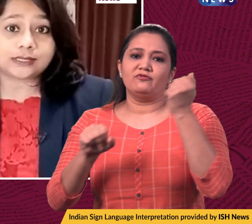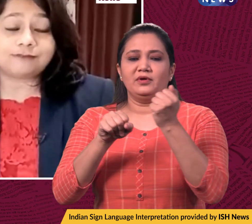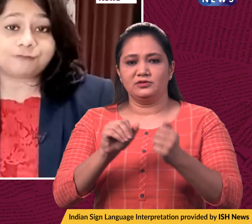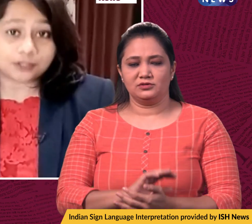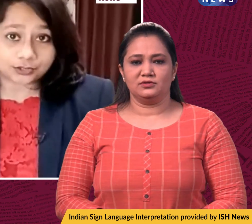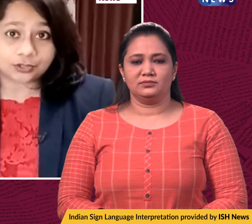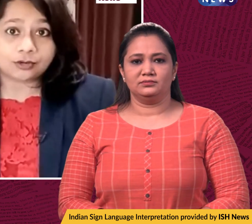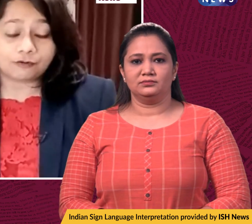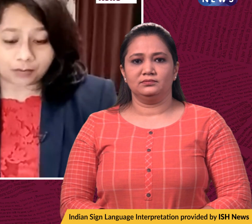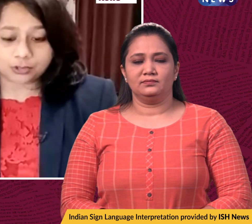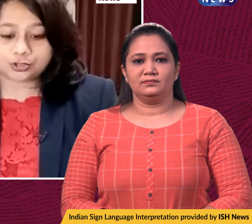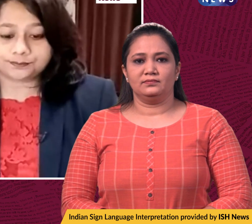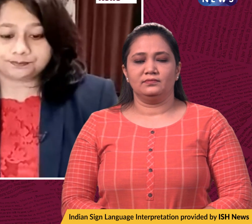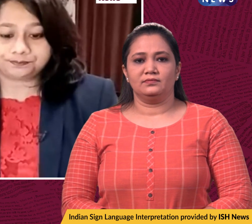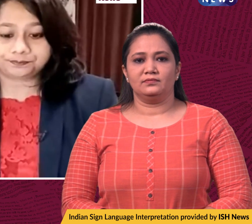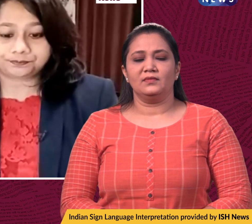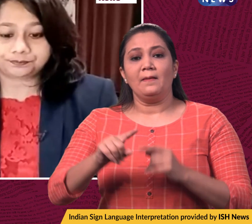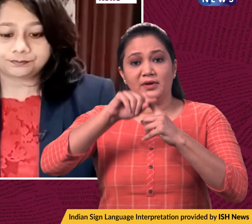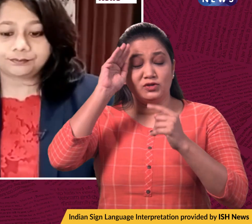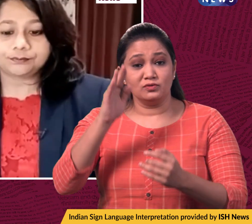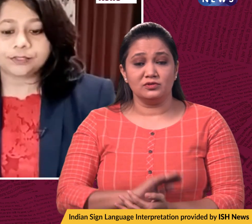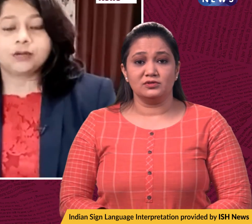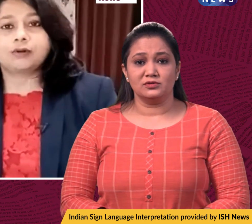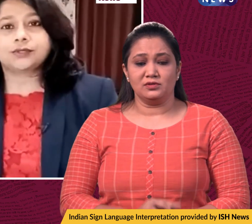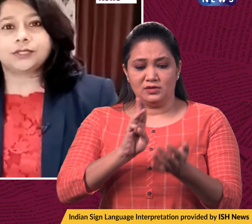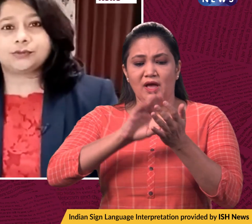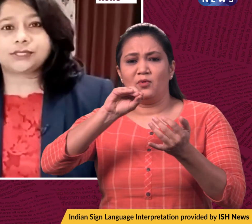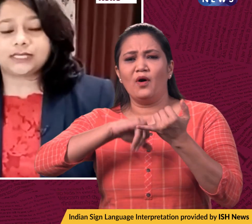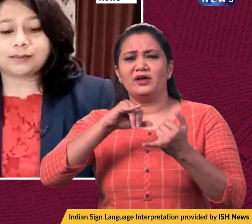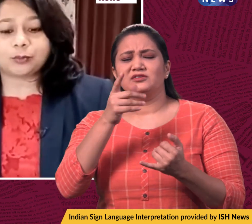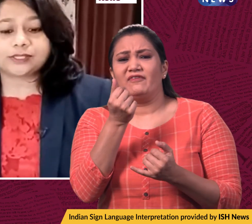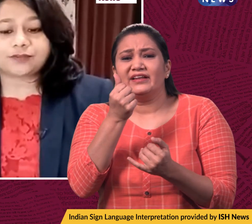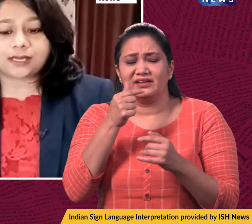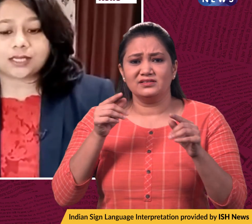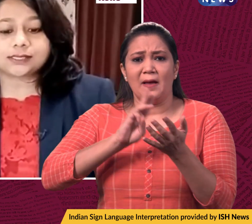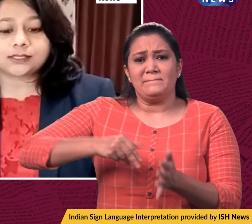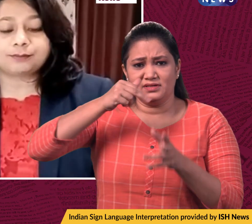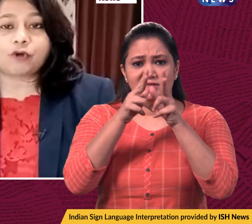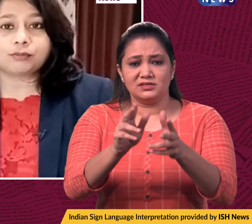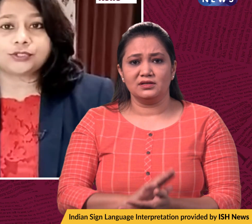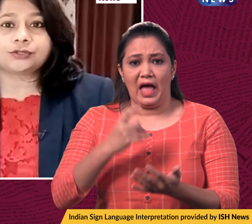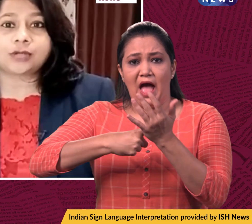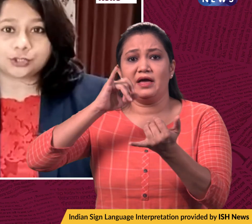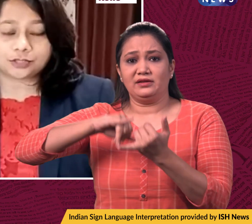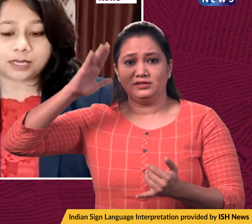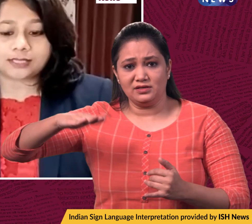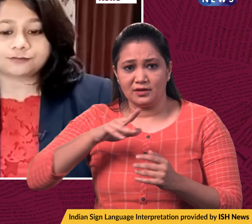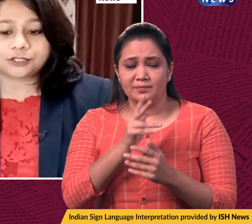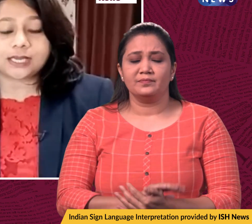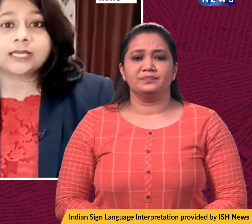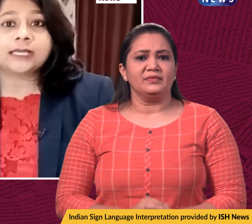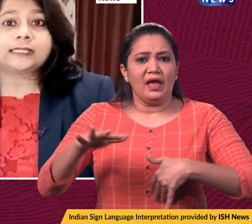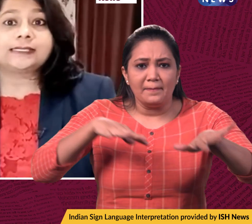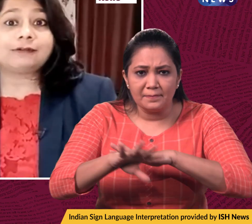till the 21st of March. Also in the news, the MOS Finance has informed the Rajya Sabha